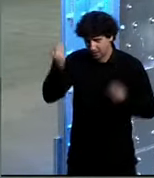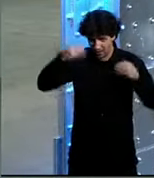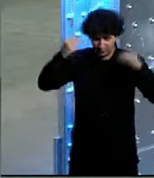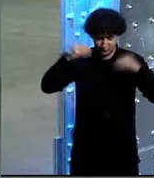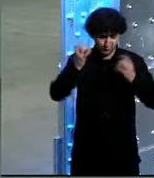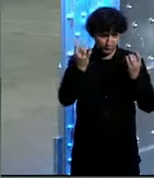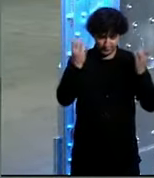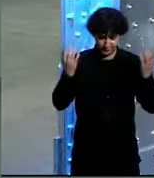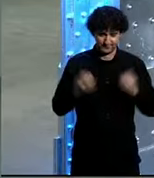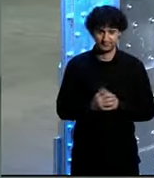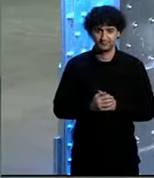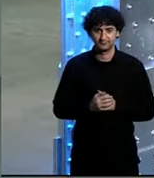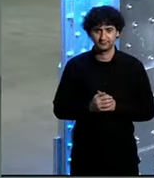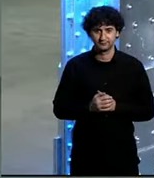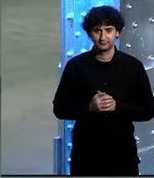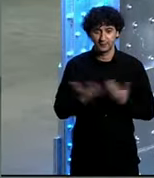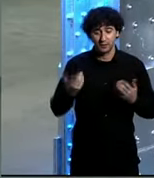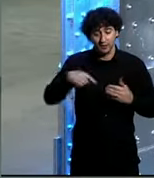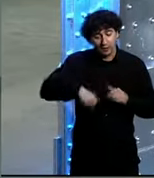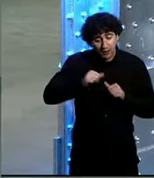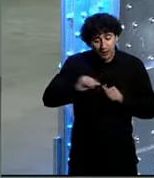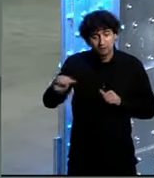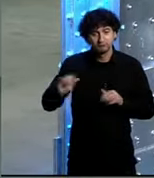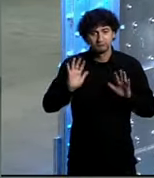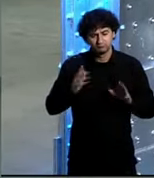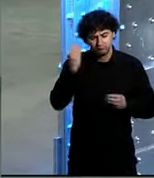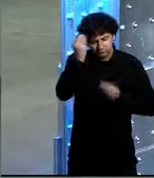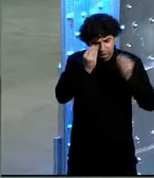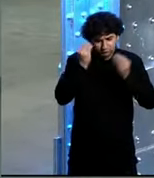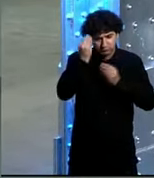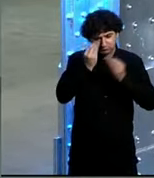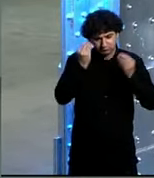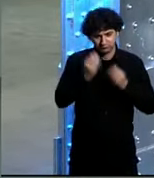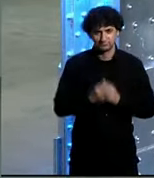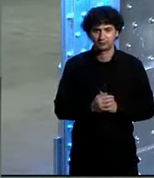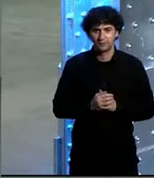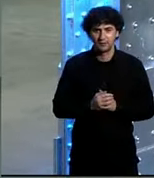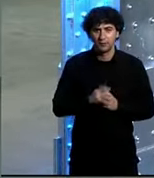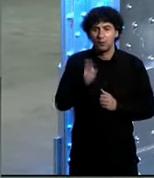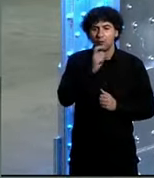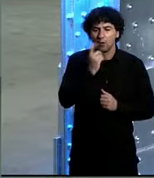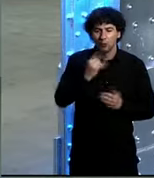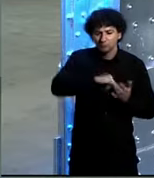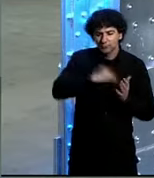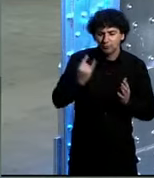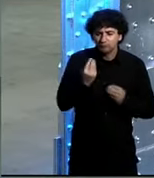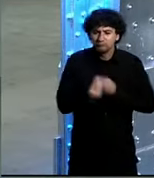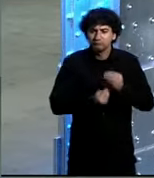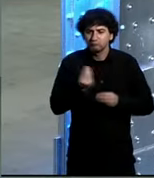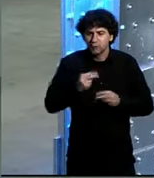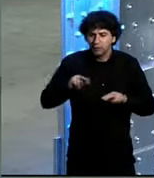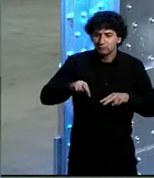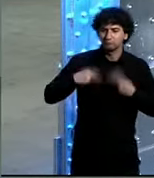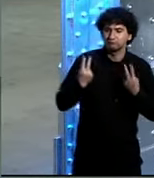if you talk about new technologies to children, they won't know what you're talking about, because for them it's just